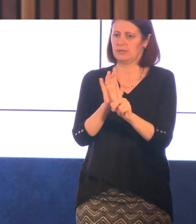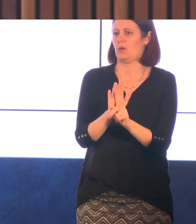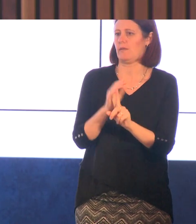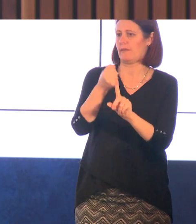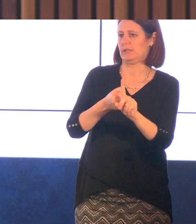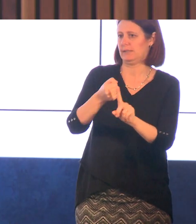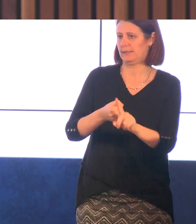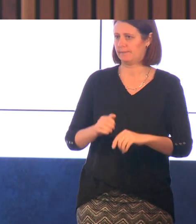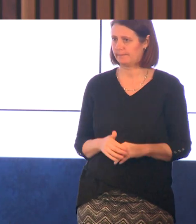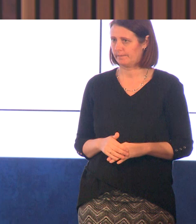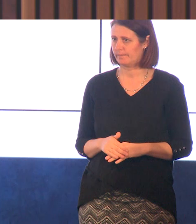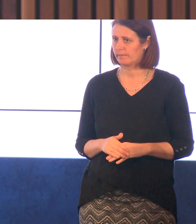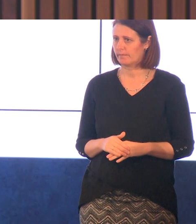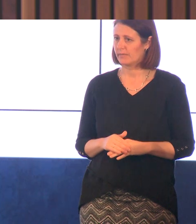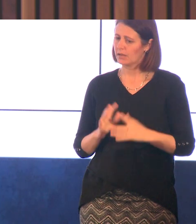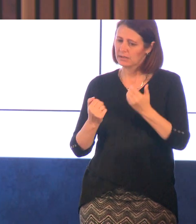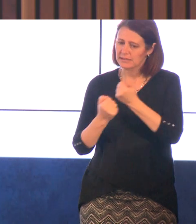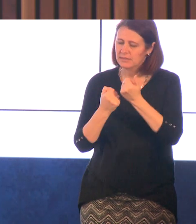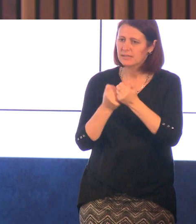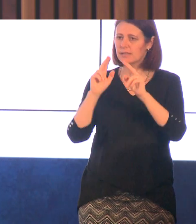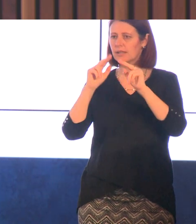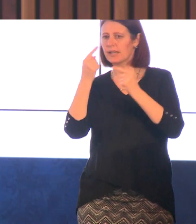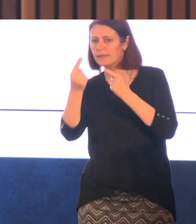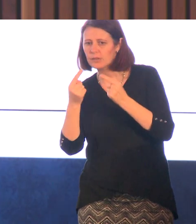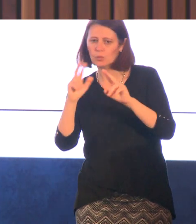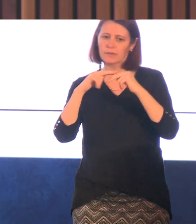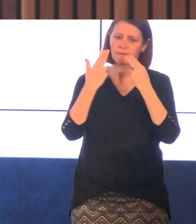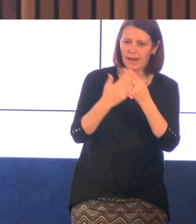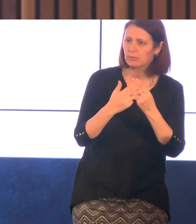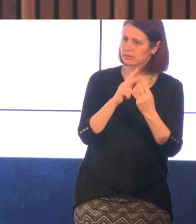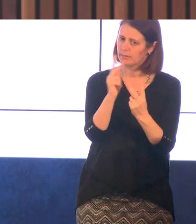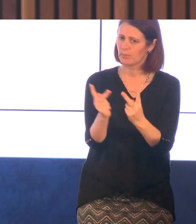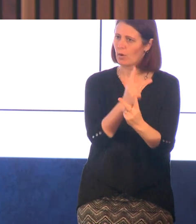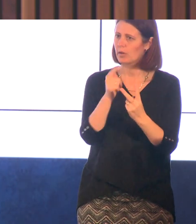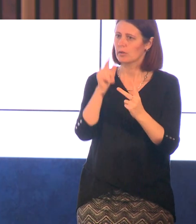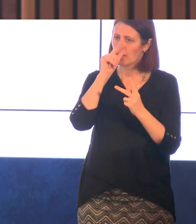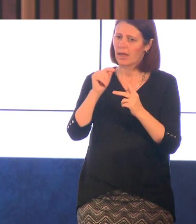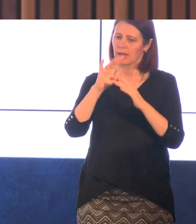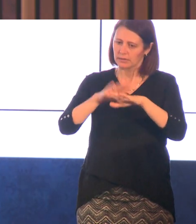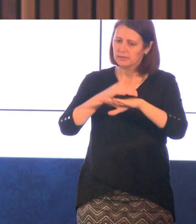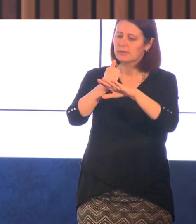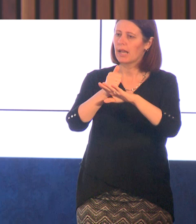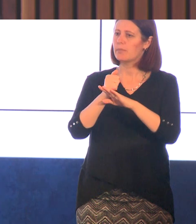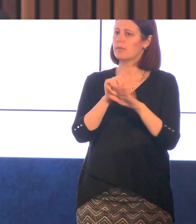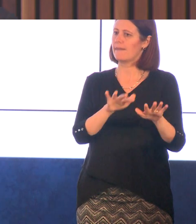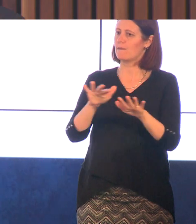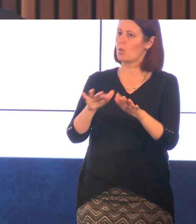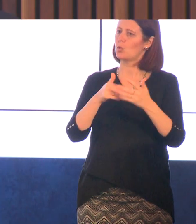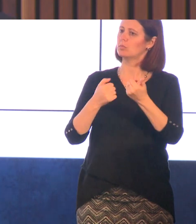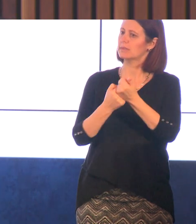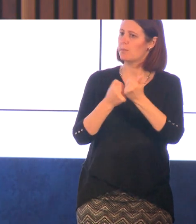self-advocacy, and assisting individuals and families to build informal support